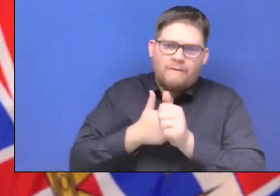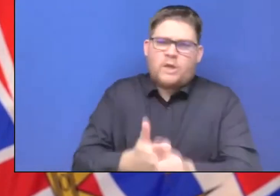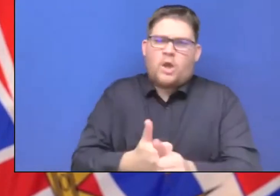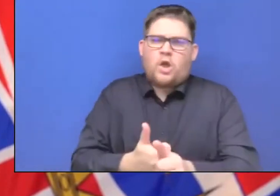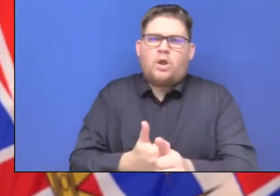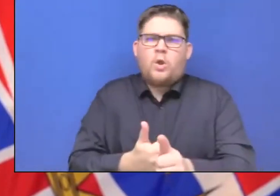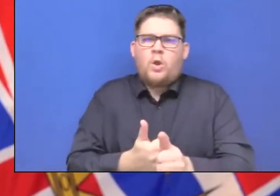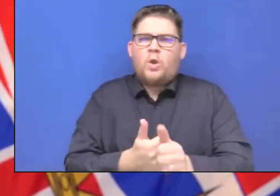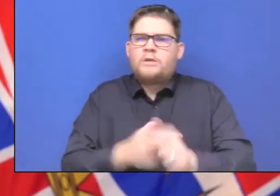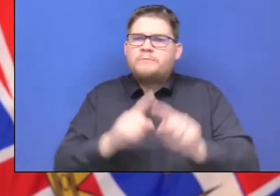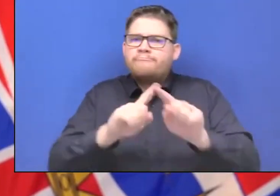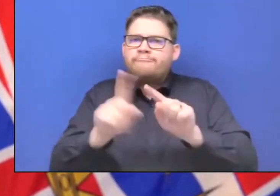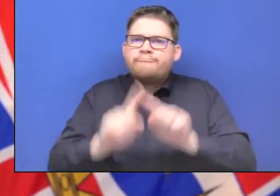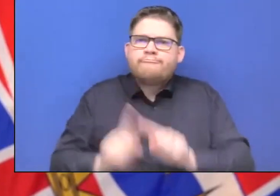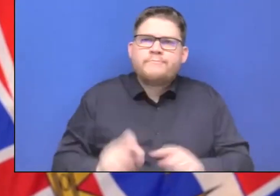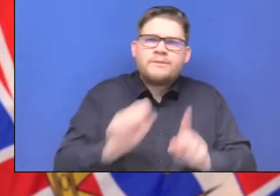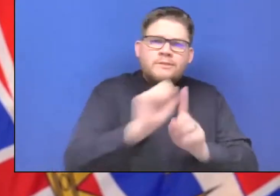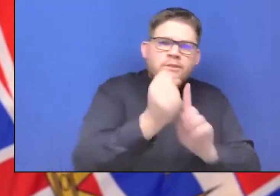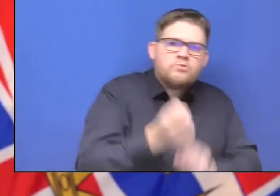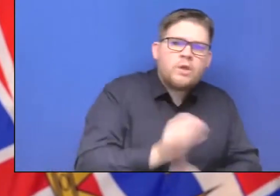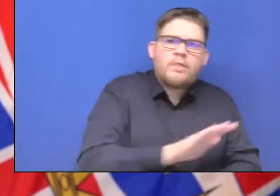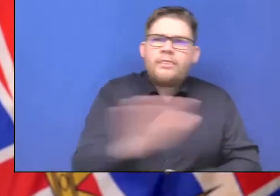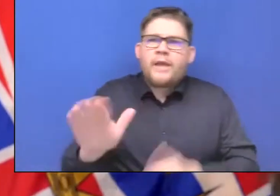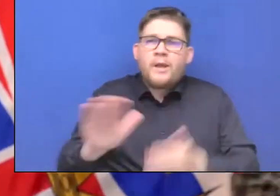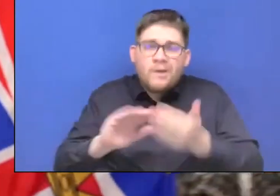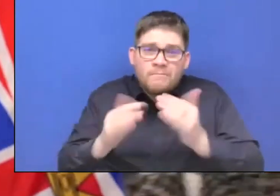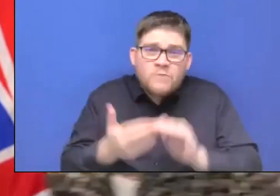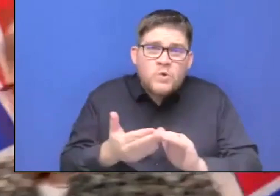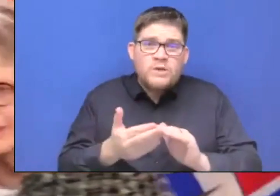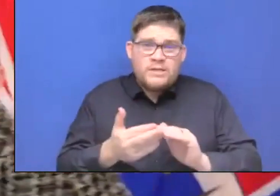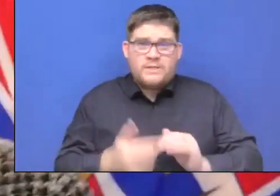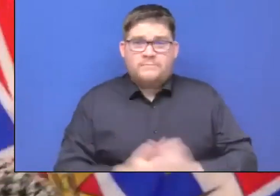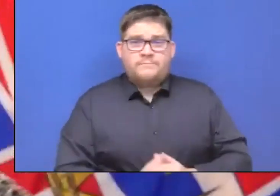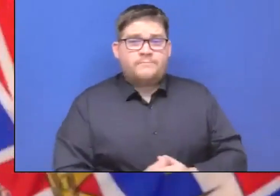situation in each community. I don't know if you want to add to that. I would just...